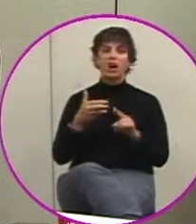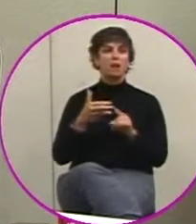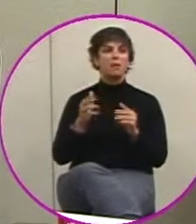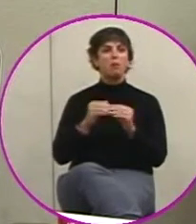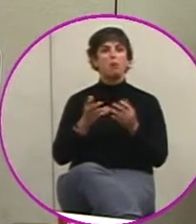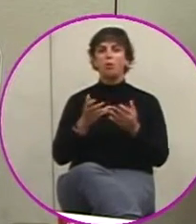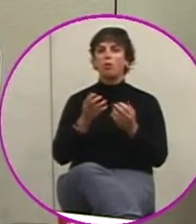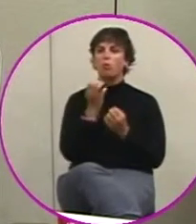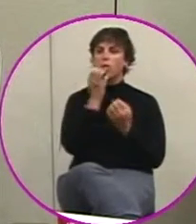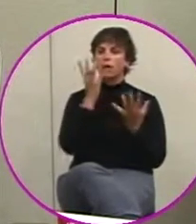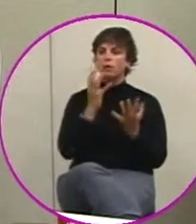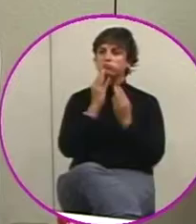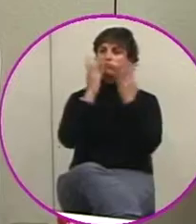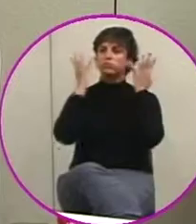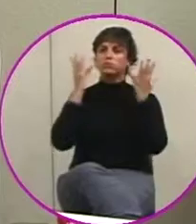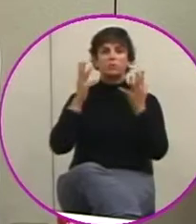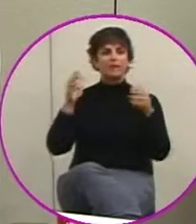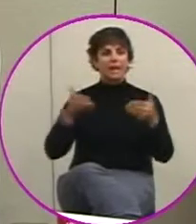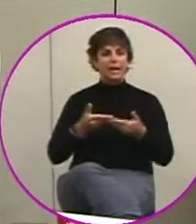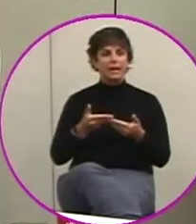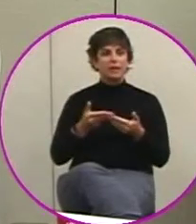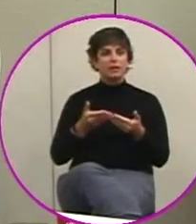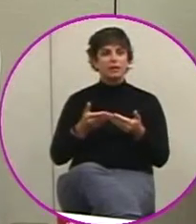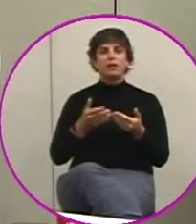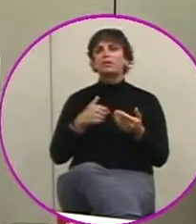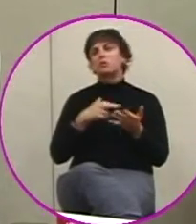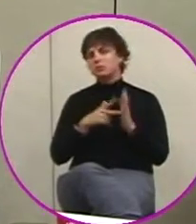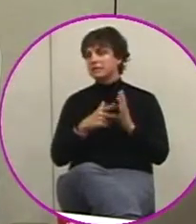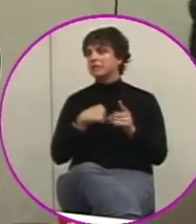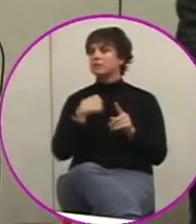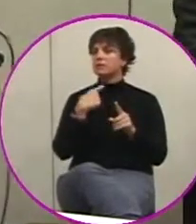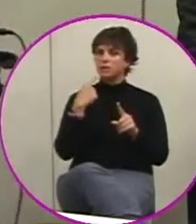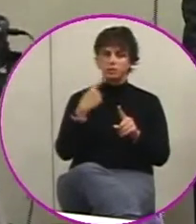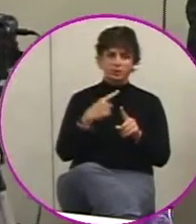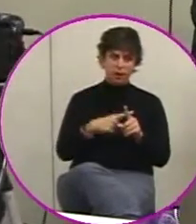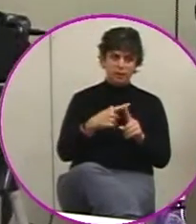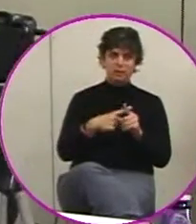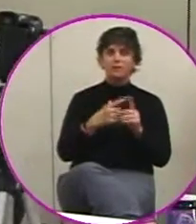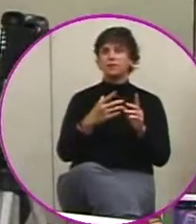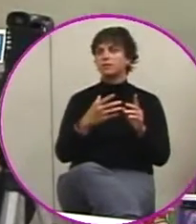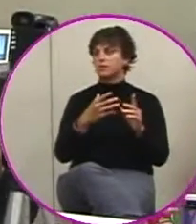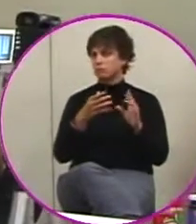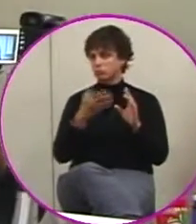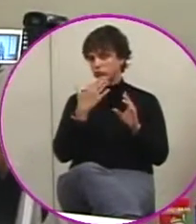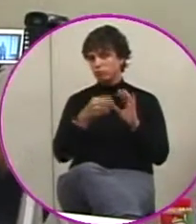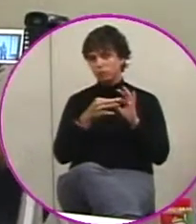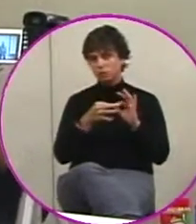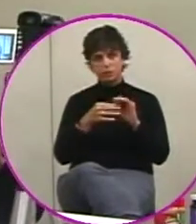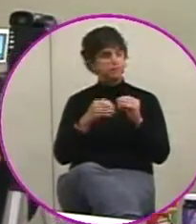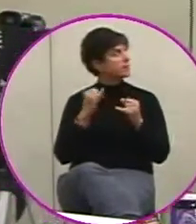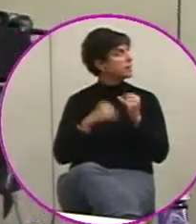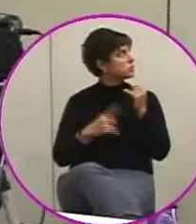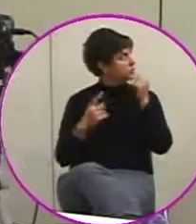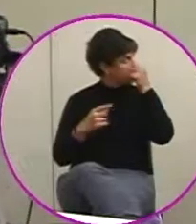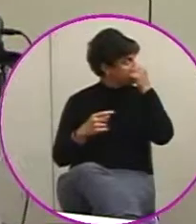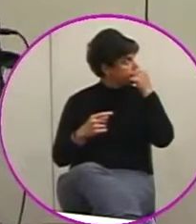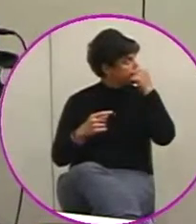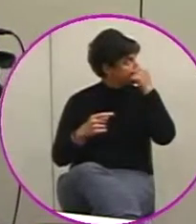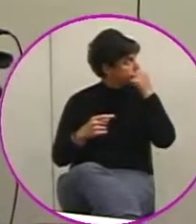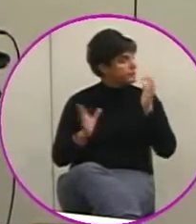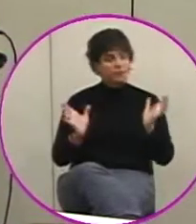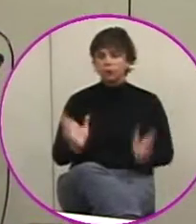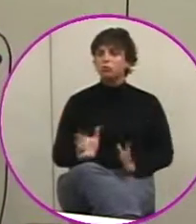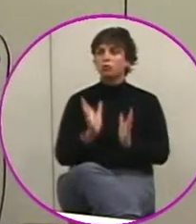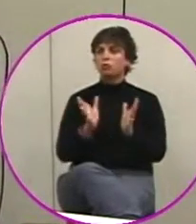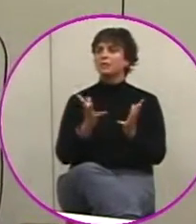to happen. Receiving lots of positives and having good relationships there is an important one. And the last one is to encourage desired